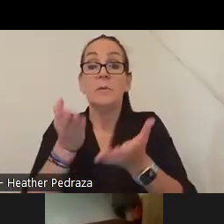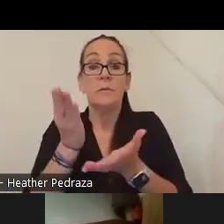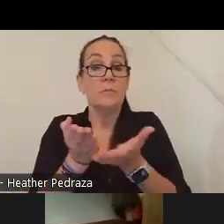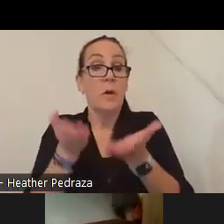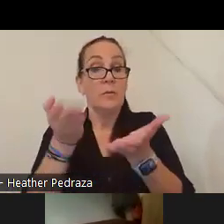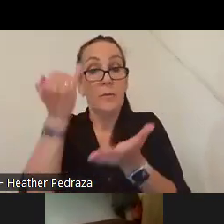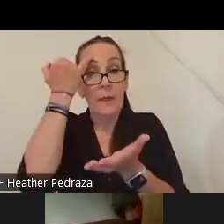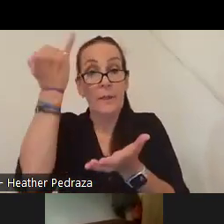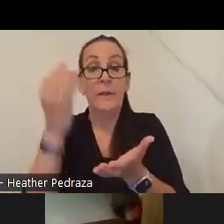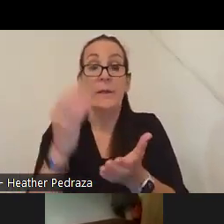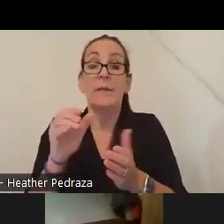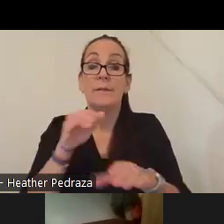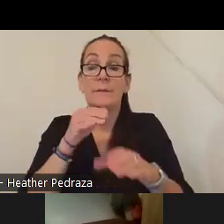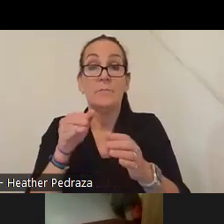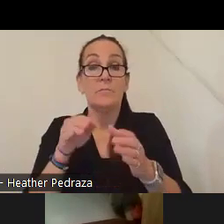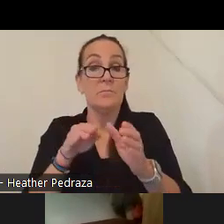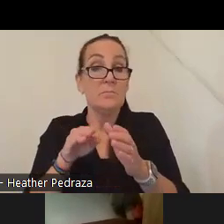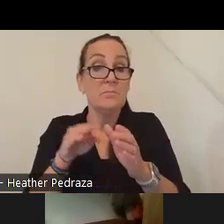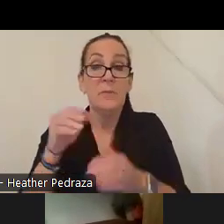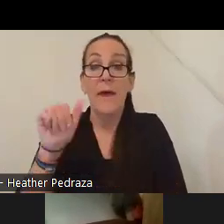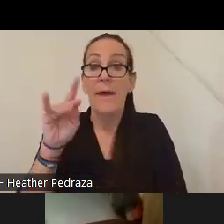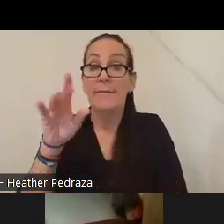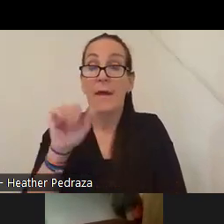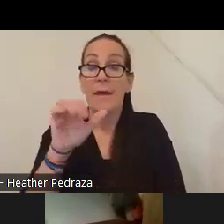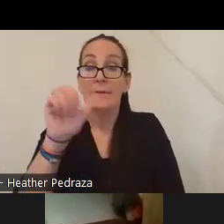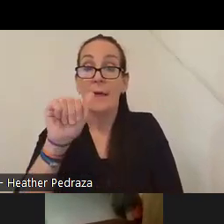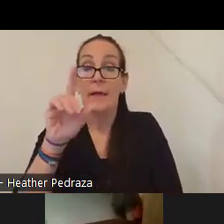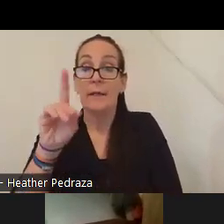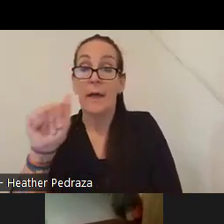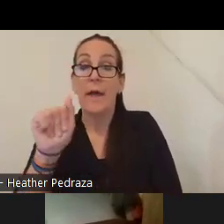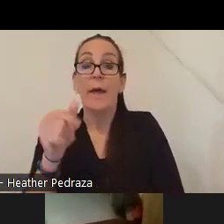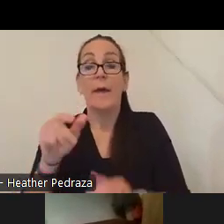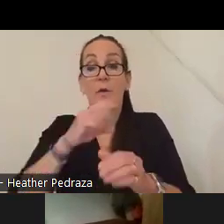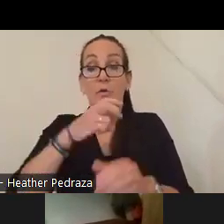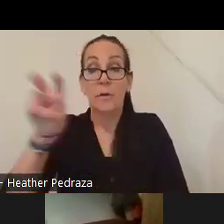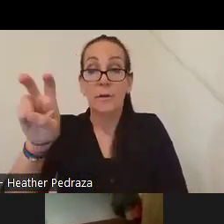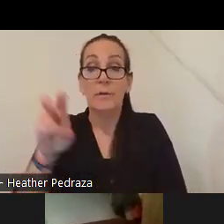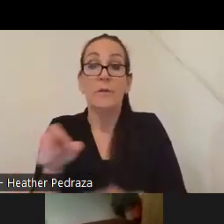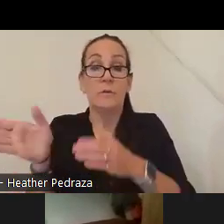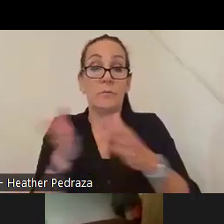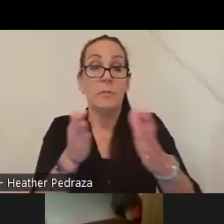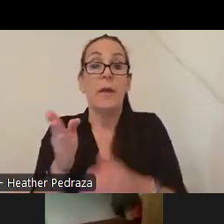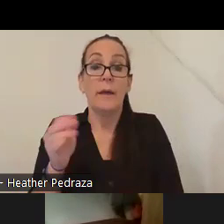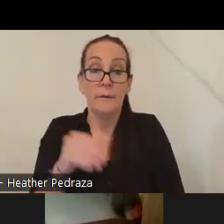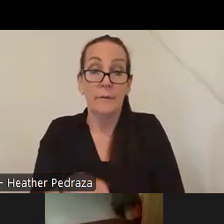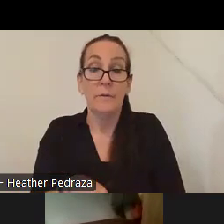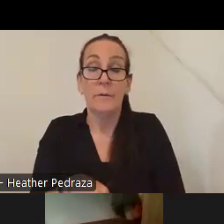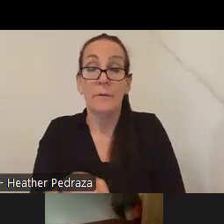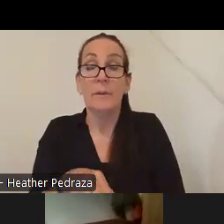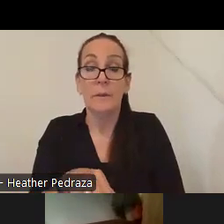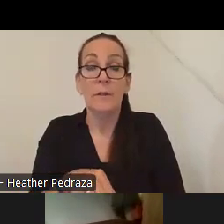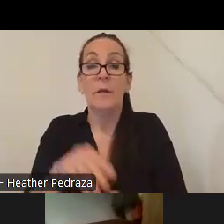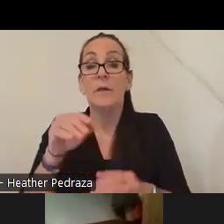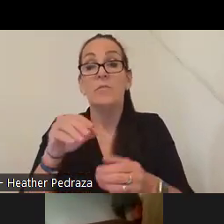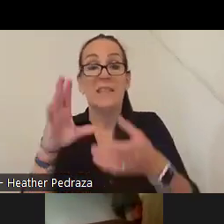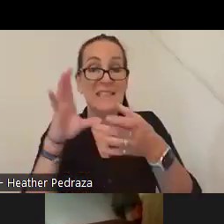in many places since the 90s, and a powerful policy opportunity to link ADA transition plans to